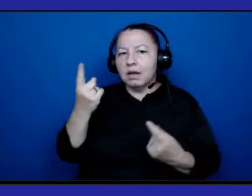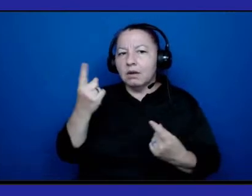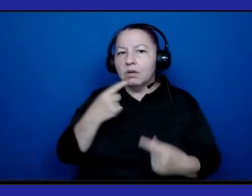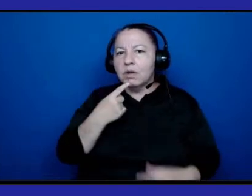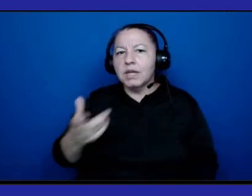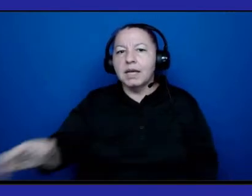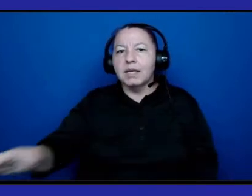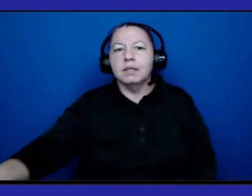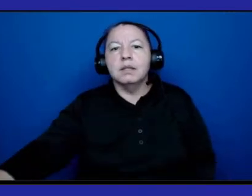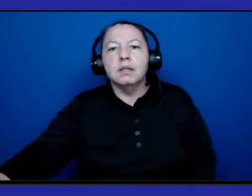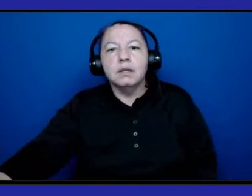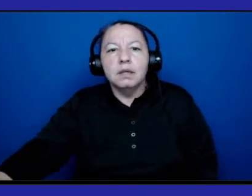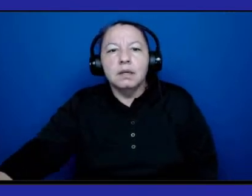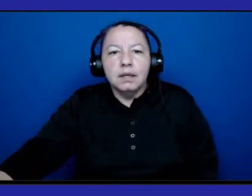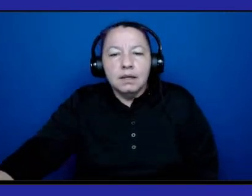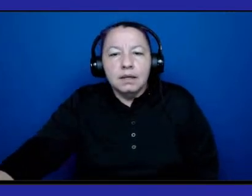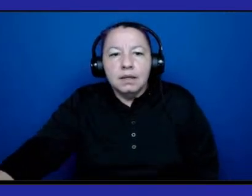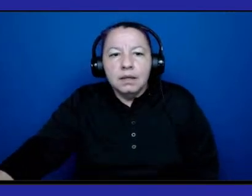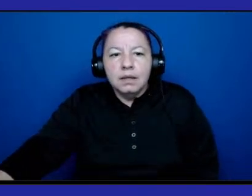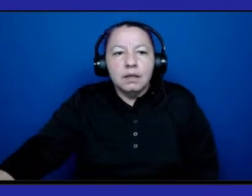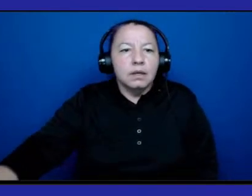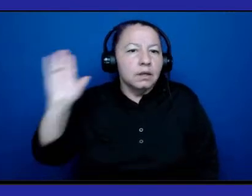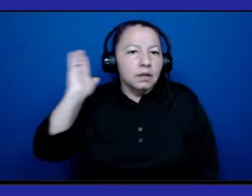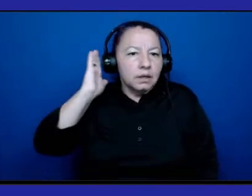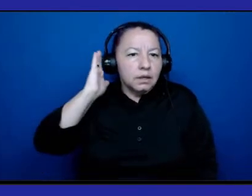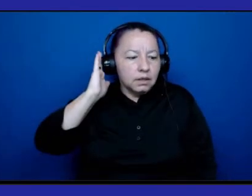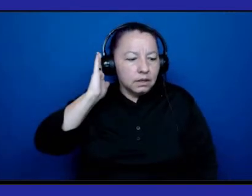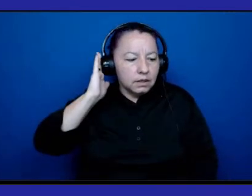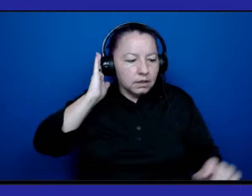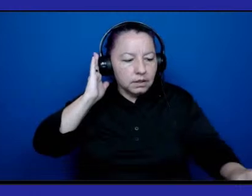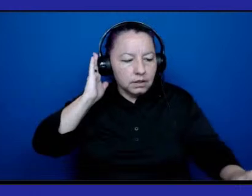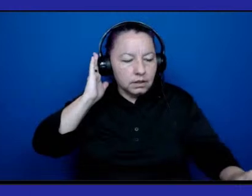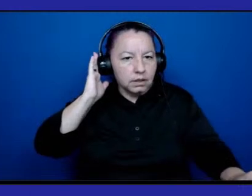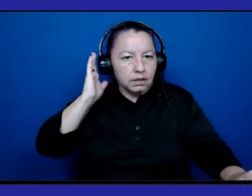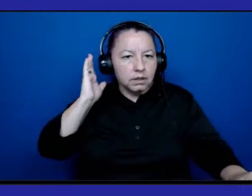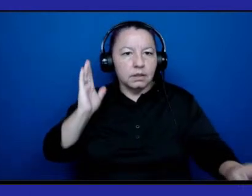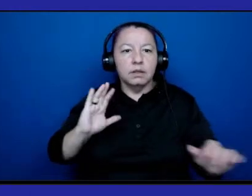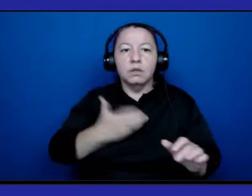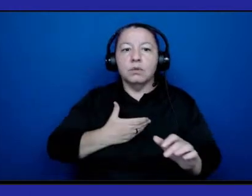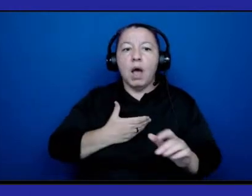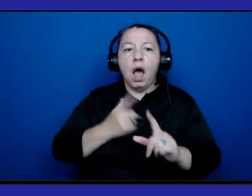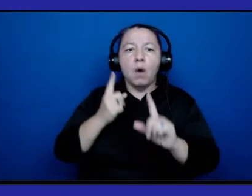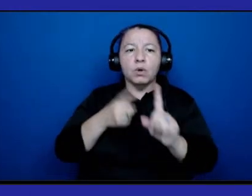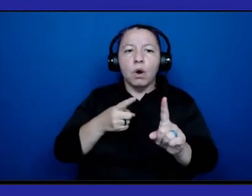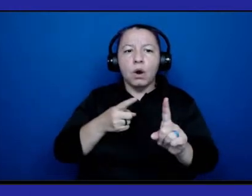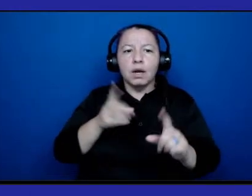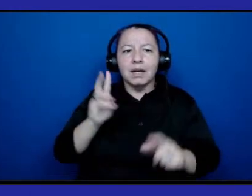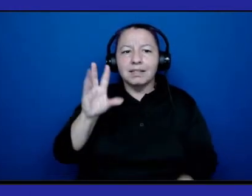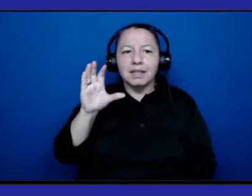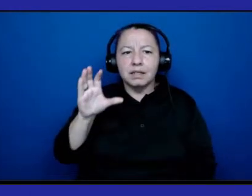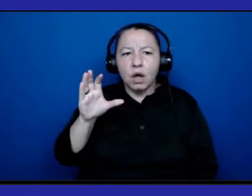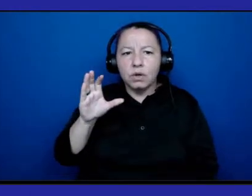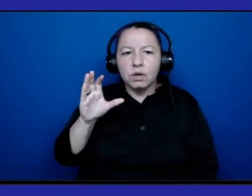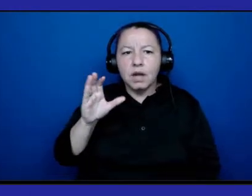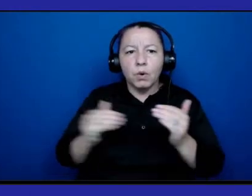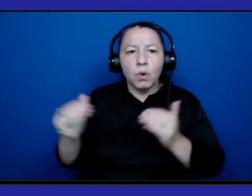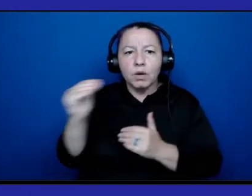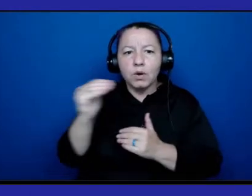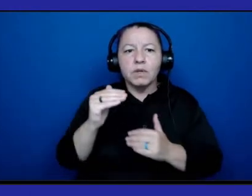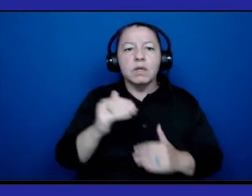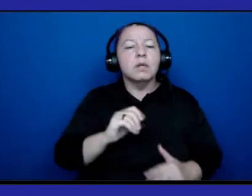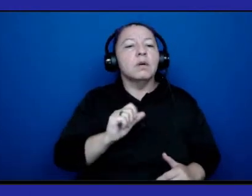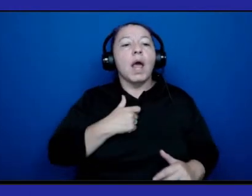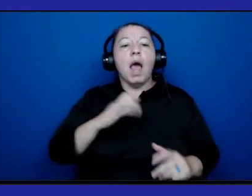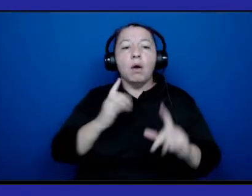So our target is 600, and we're exceeding that. Oh, Frida, would you? Oh, sorry. Our target is 600,